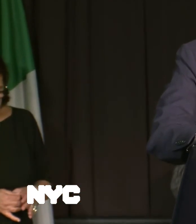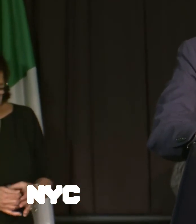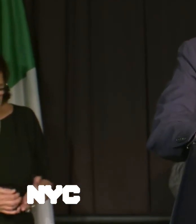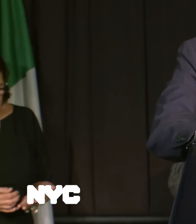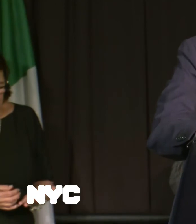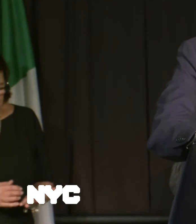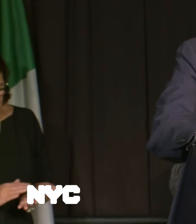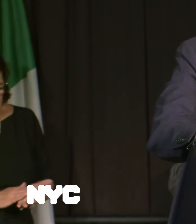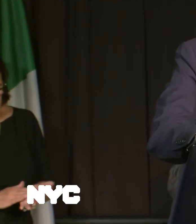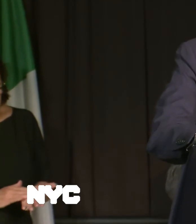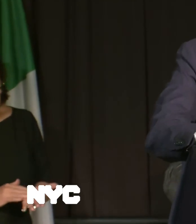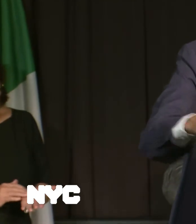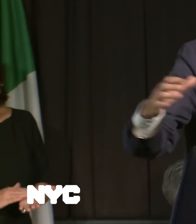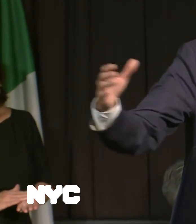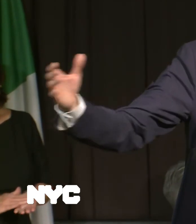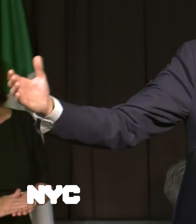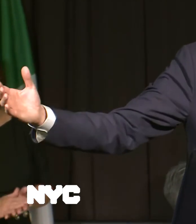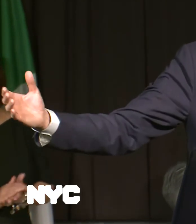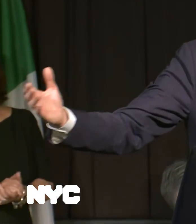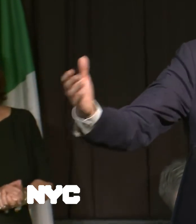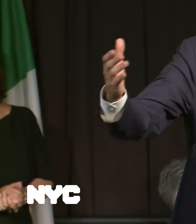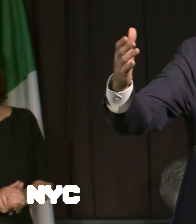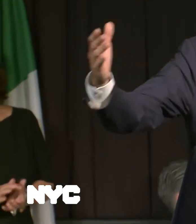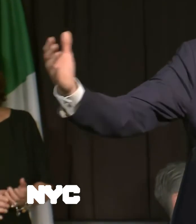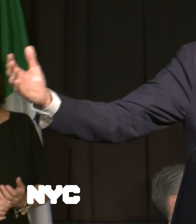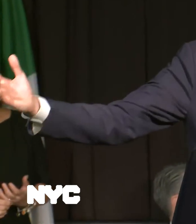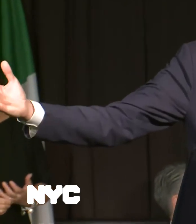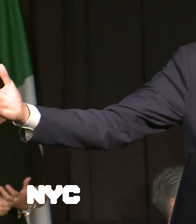can forget that. Everyone, thank